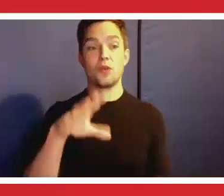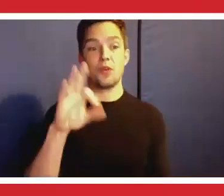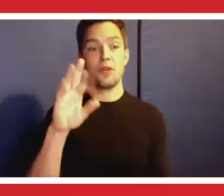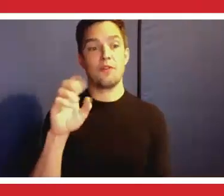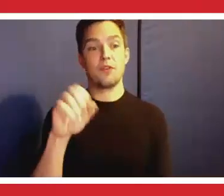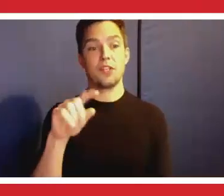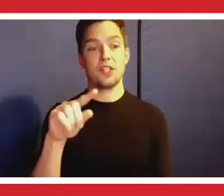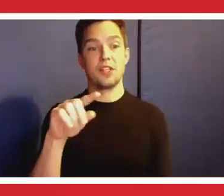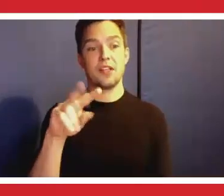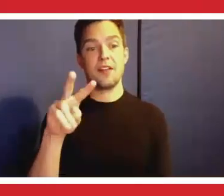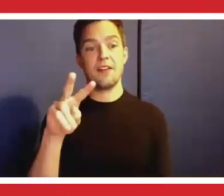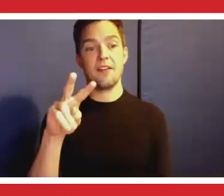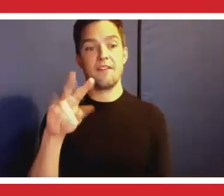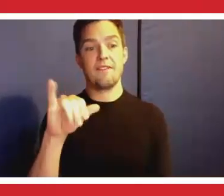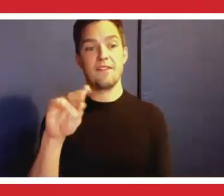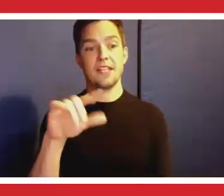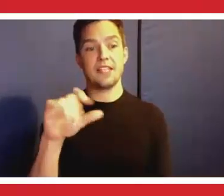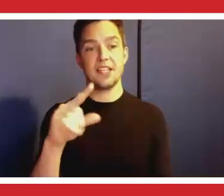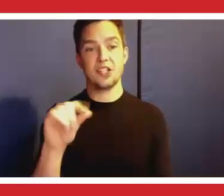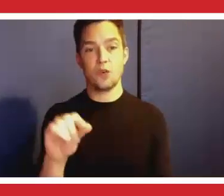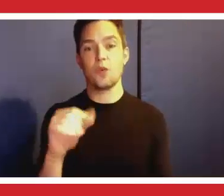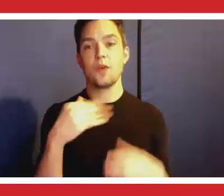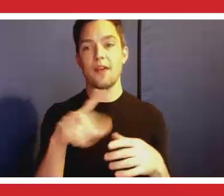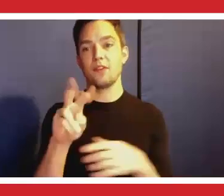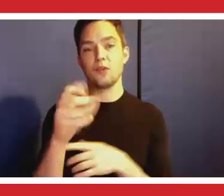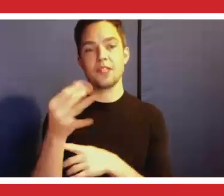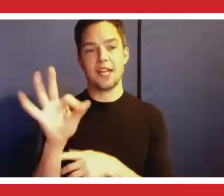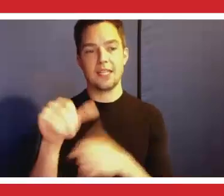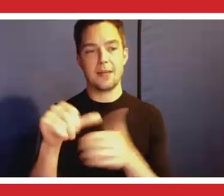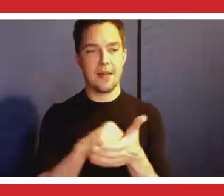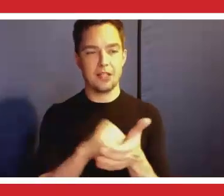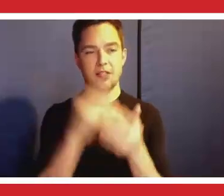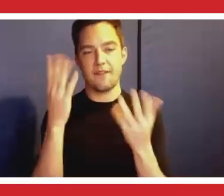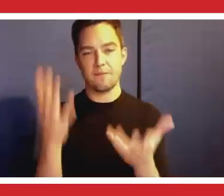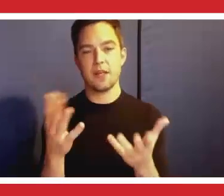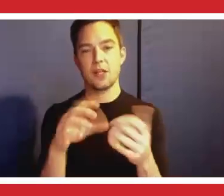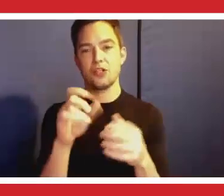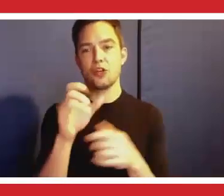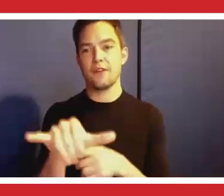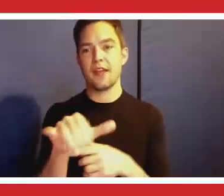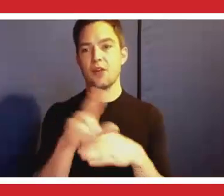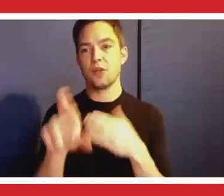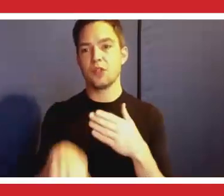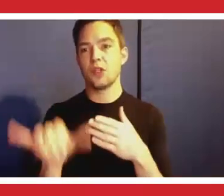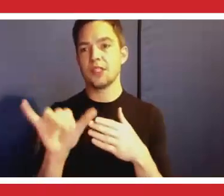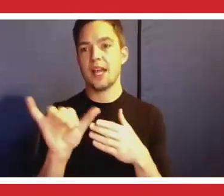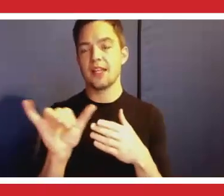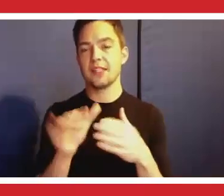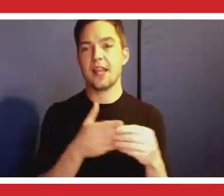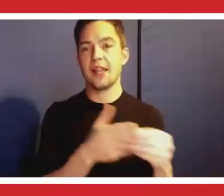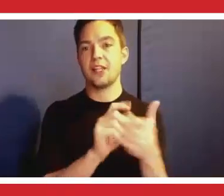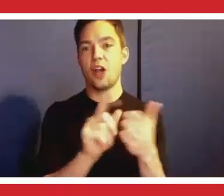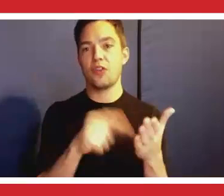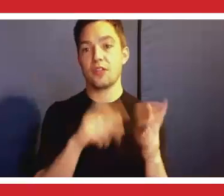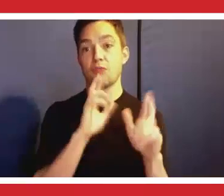We've got to condense 219 pages of information and survey results. As the lead author of this report,